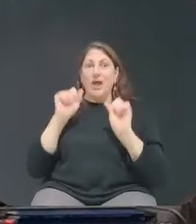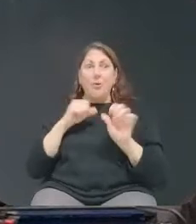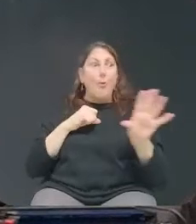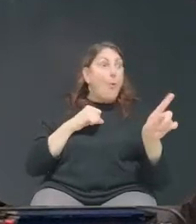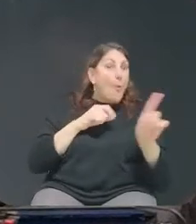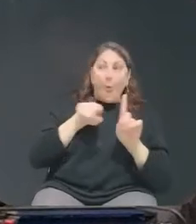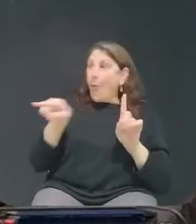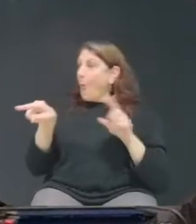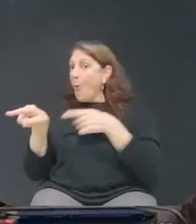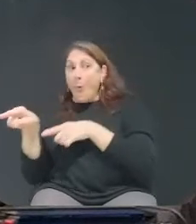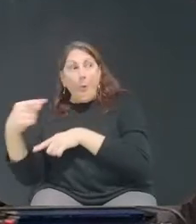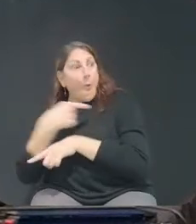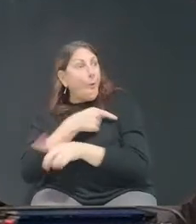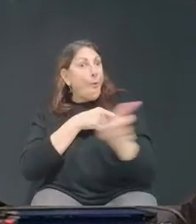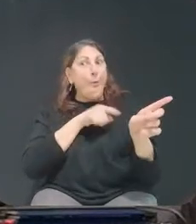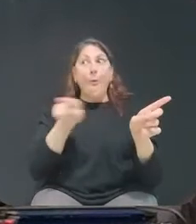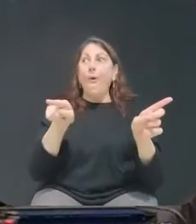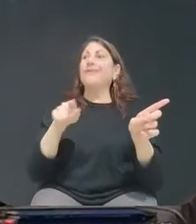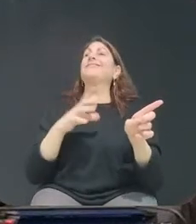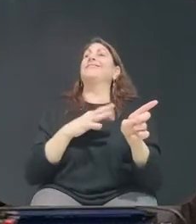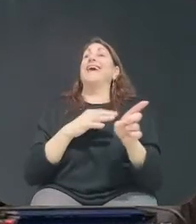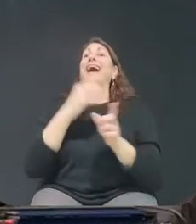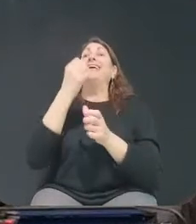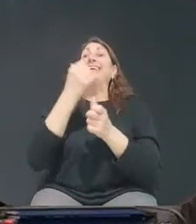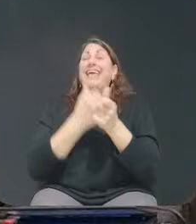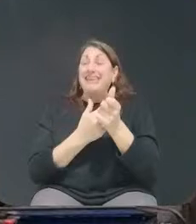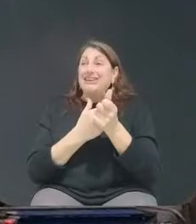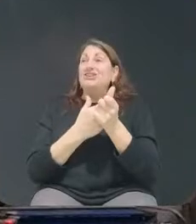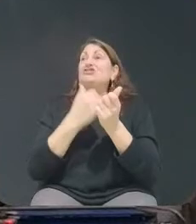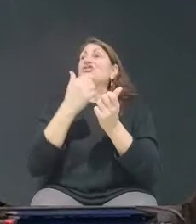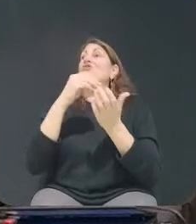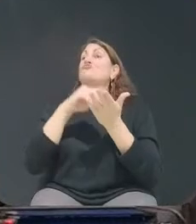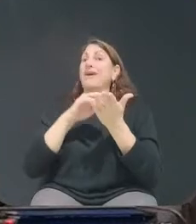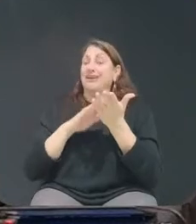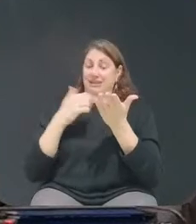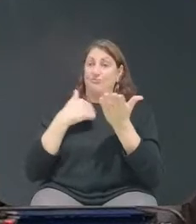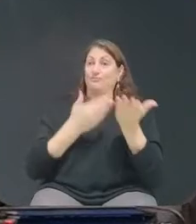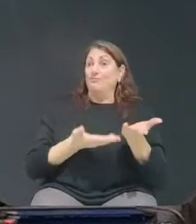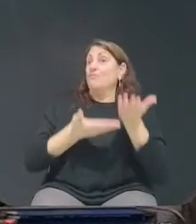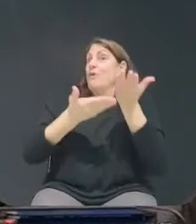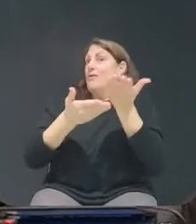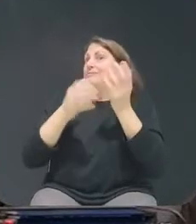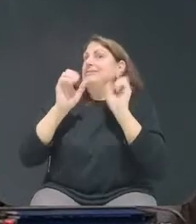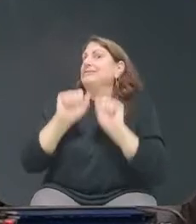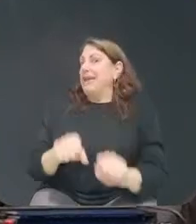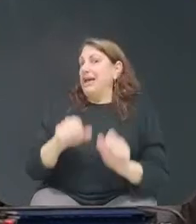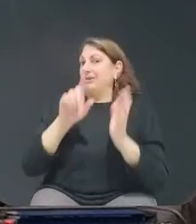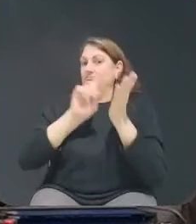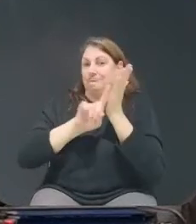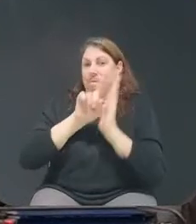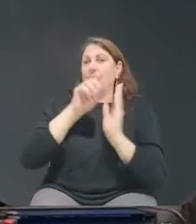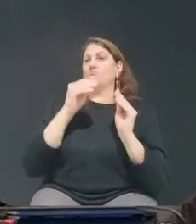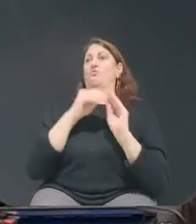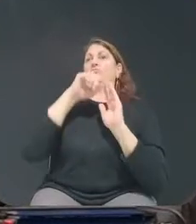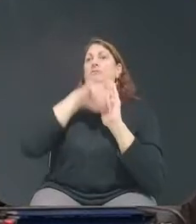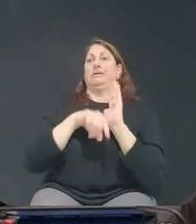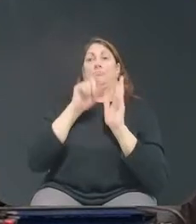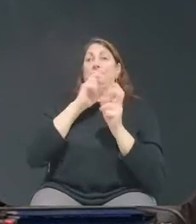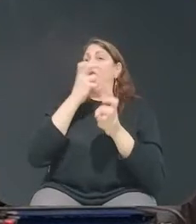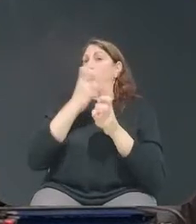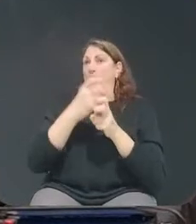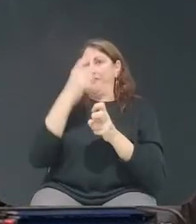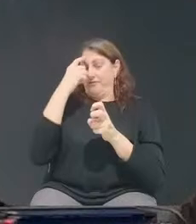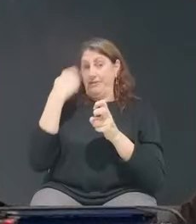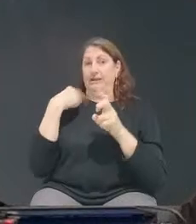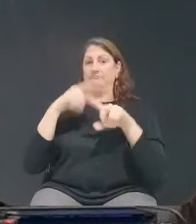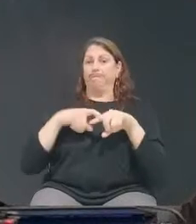like I said, I think every single one of those records can be researched more thoroughly. And that was really hard for me to just stop.